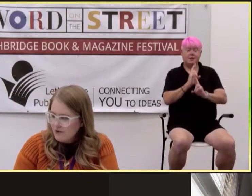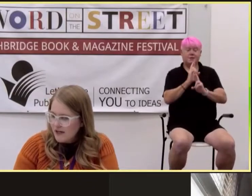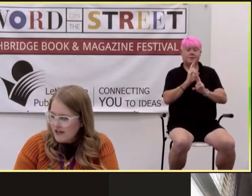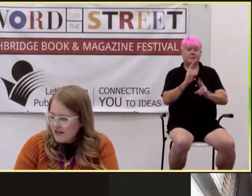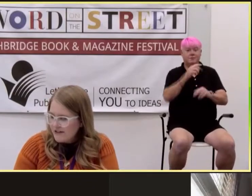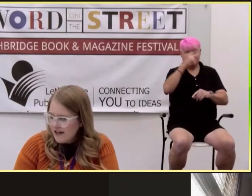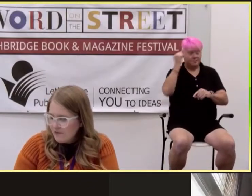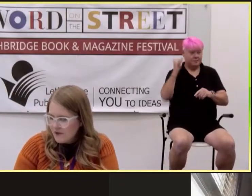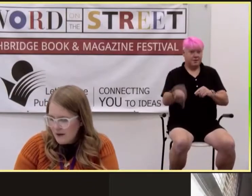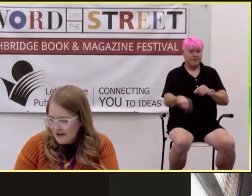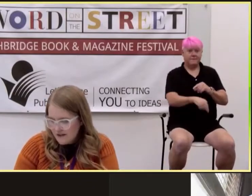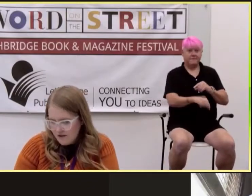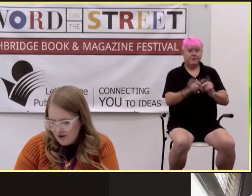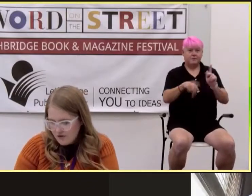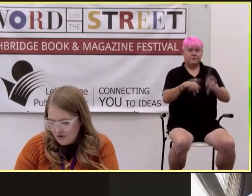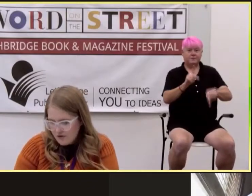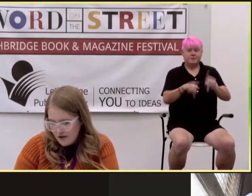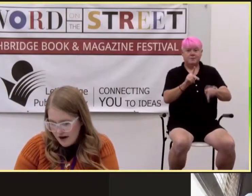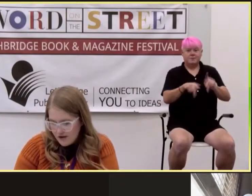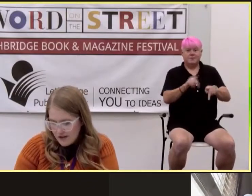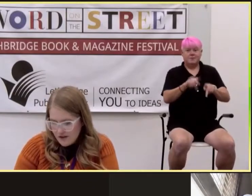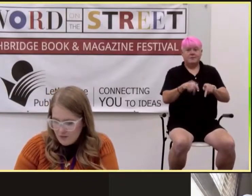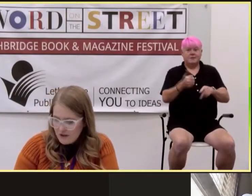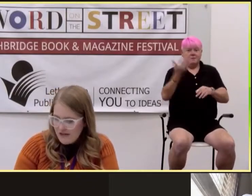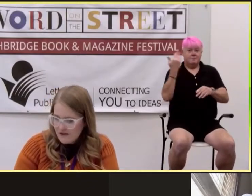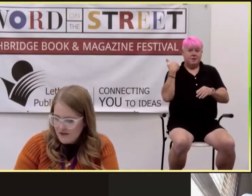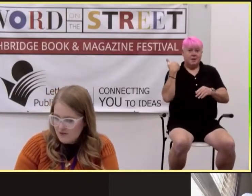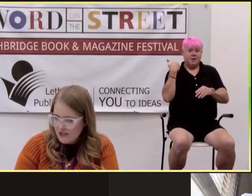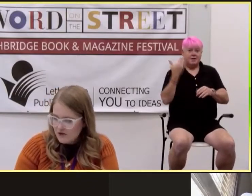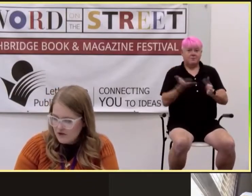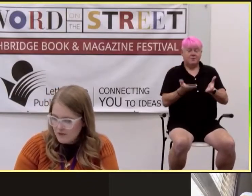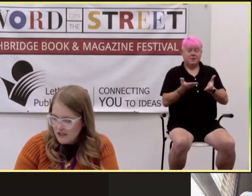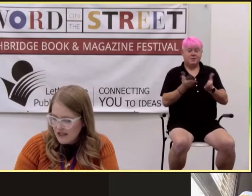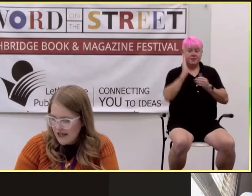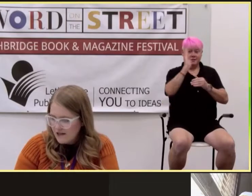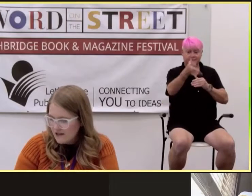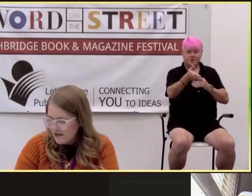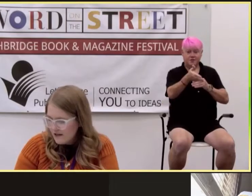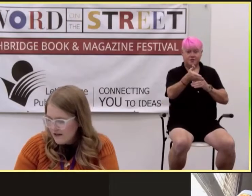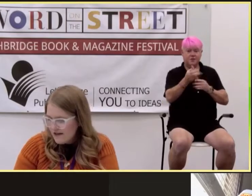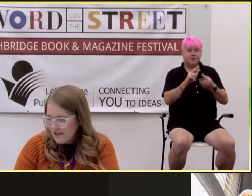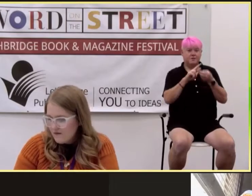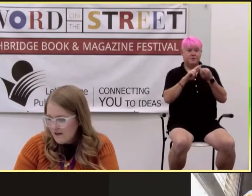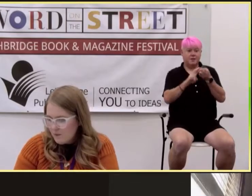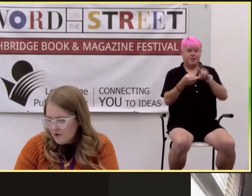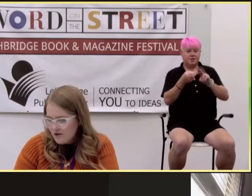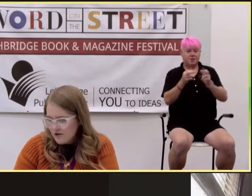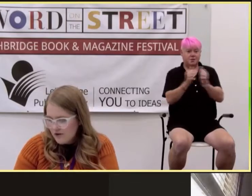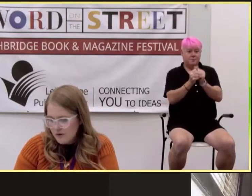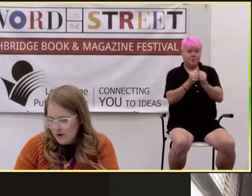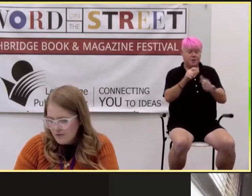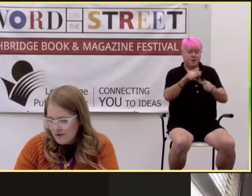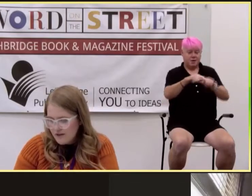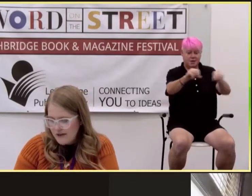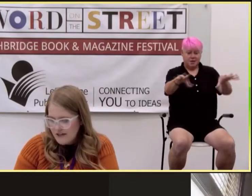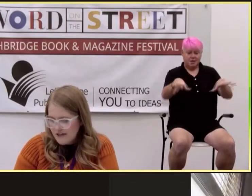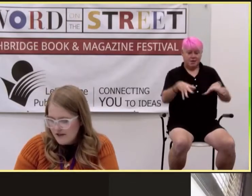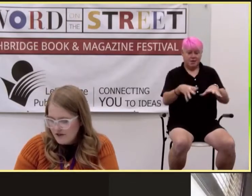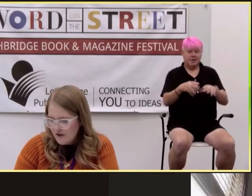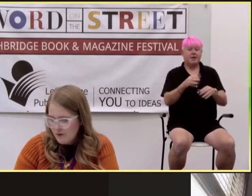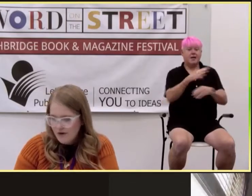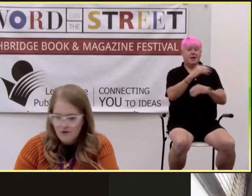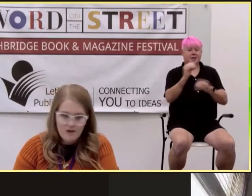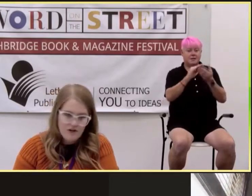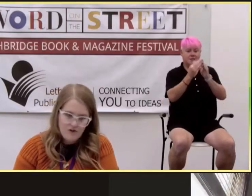while recognizing and respecting their cultural heritage, beliefs, and relationship to the land. The city of Lethbridge is also home to the Métis Nation